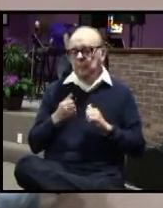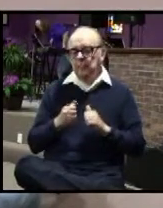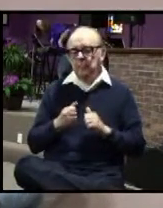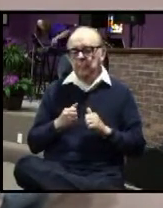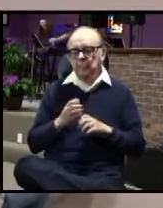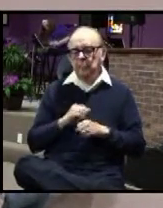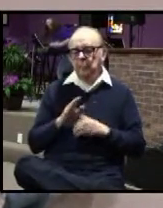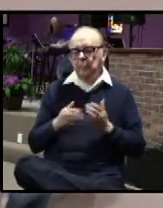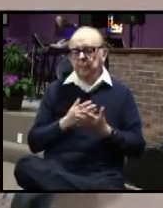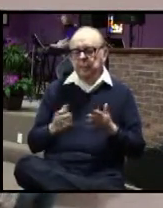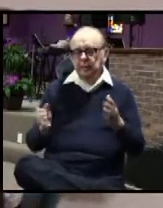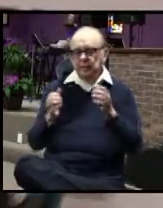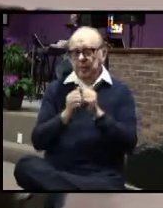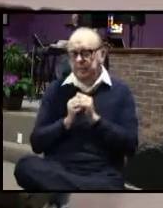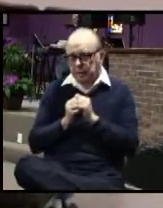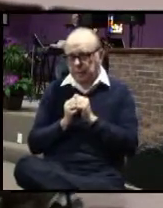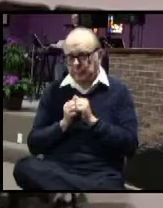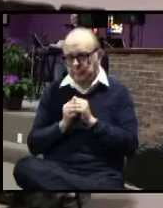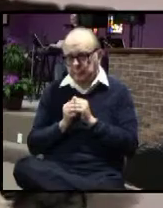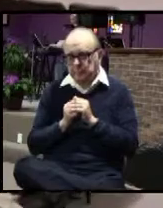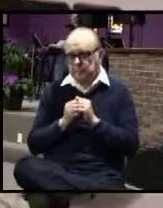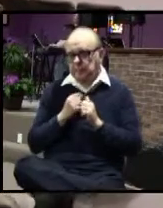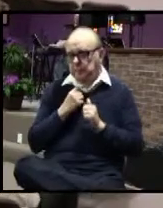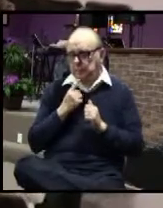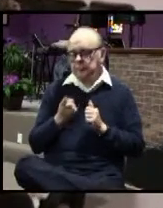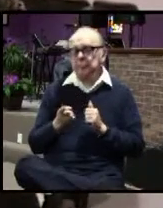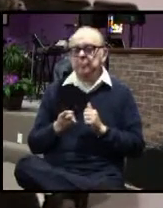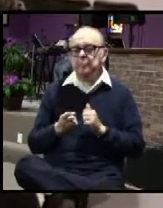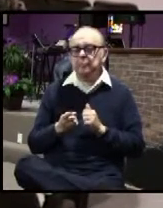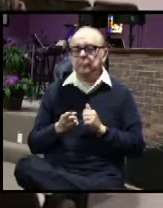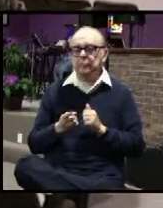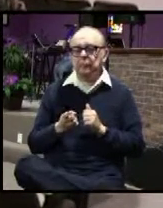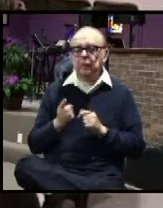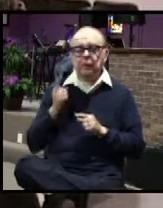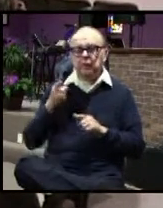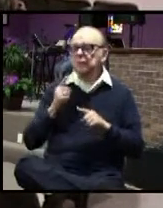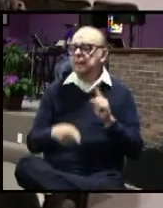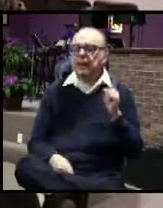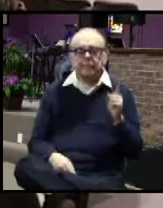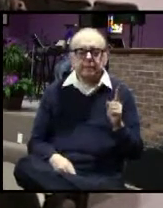this thing back together? Let me say this to you, you can't.